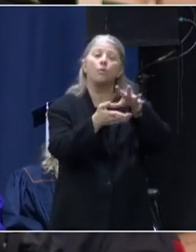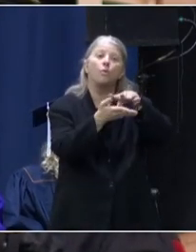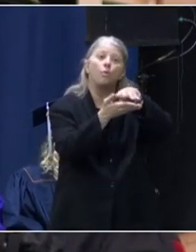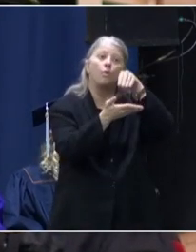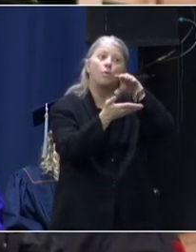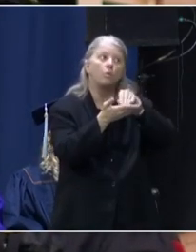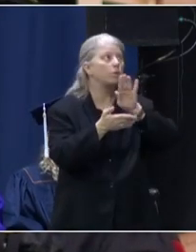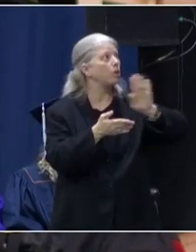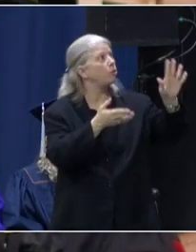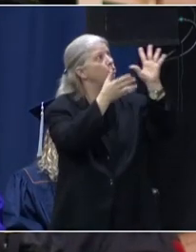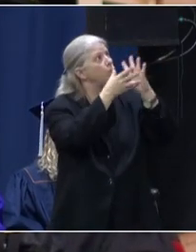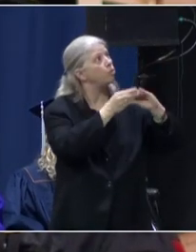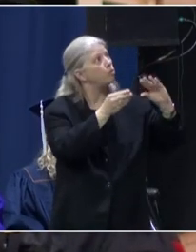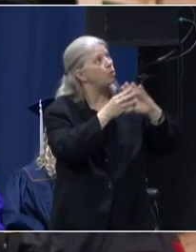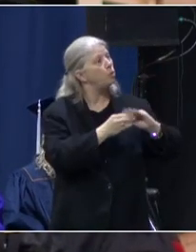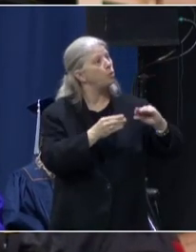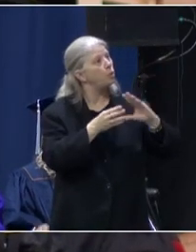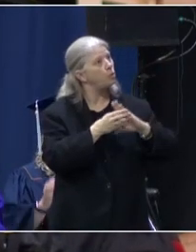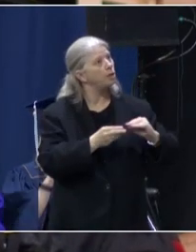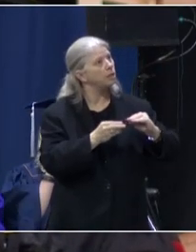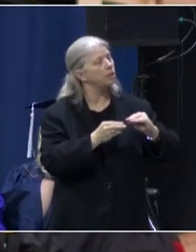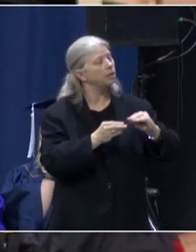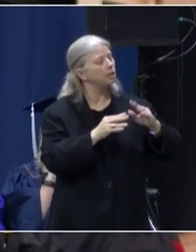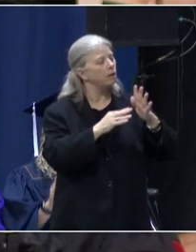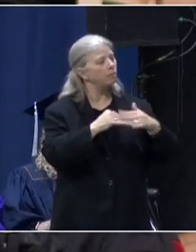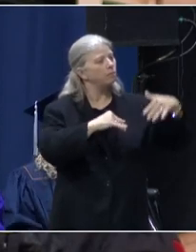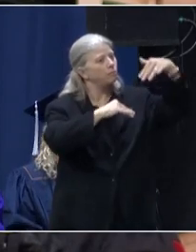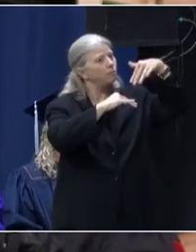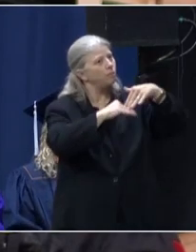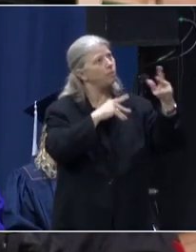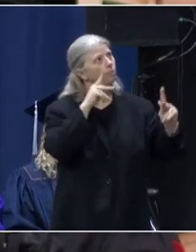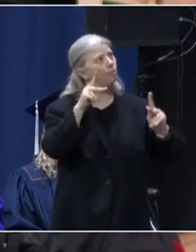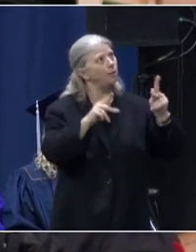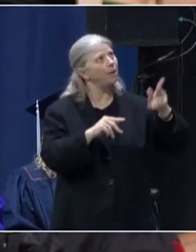and practices of Indigenous peoples' history and culture.